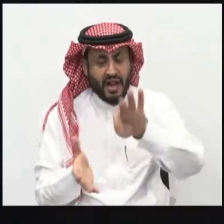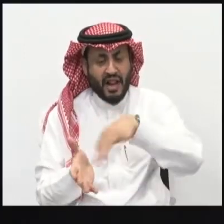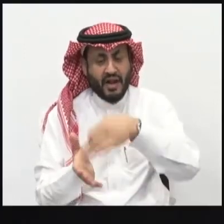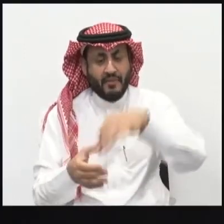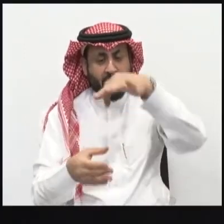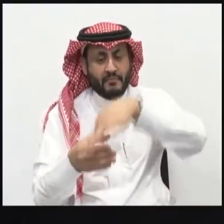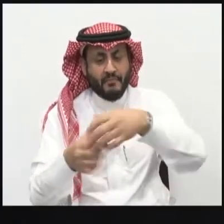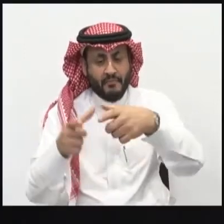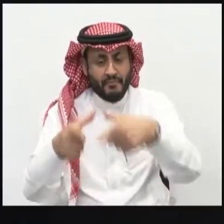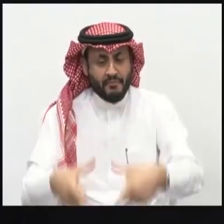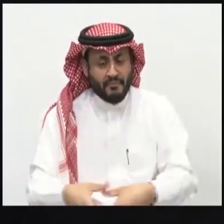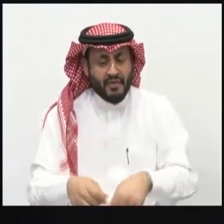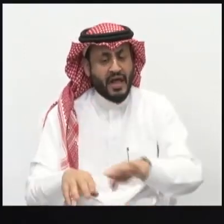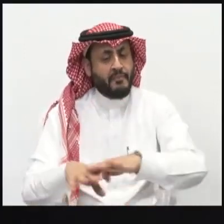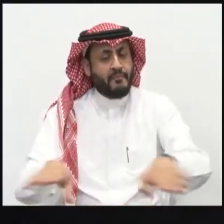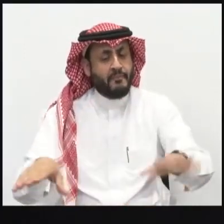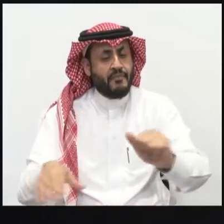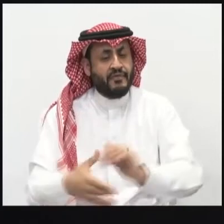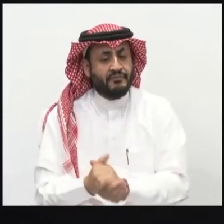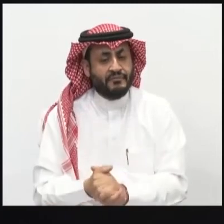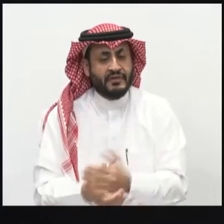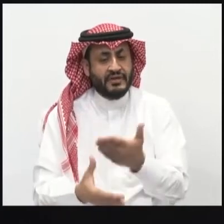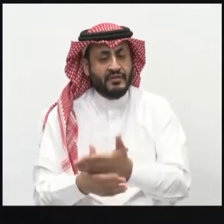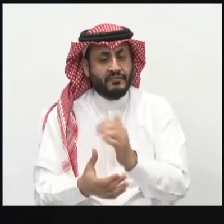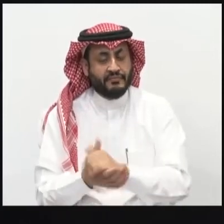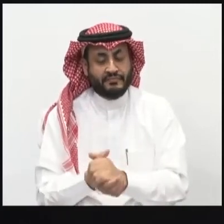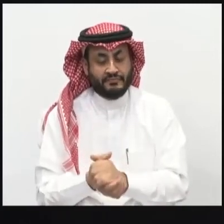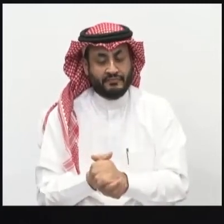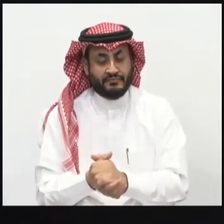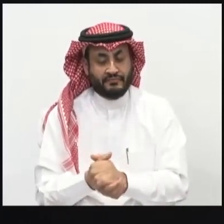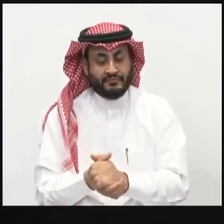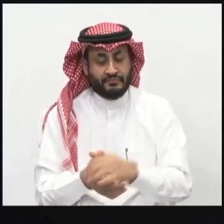cup, not on the table? So they